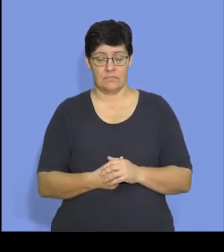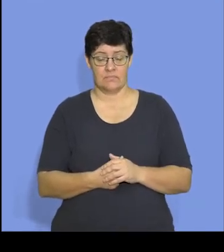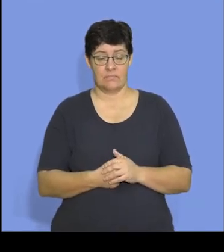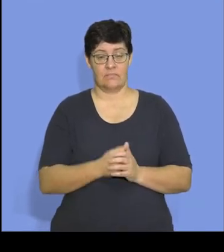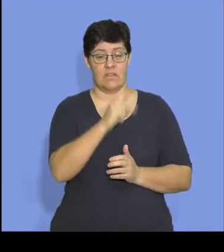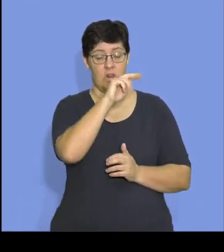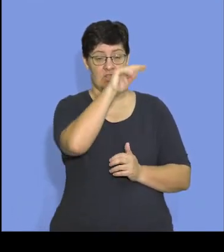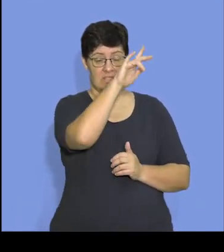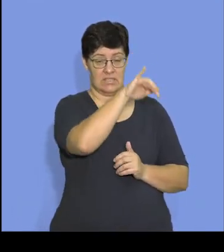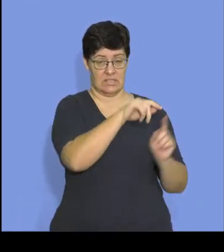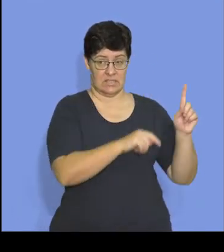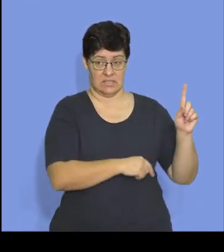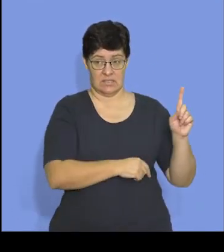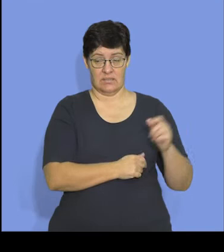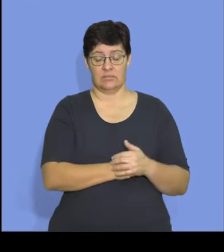velocity